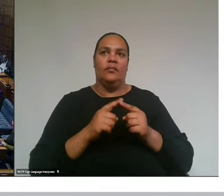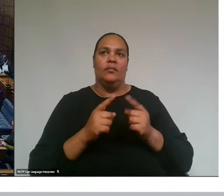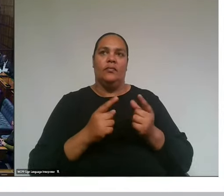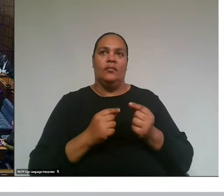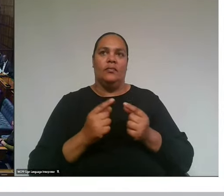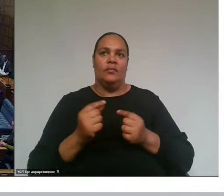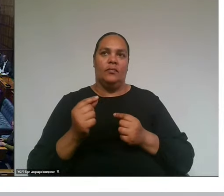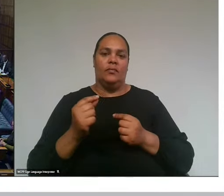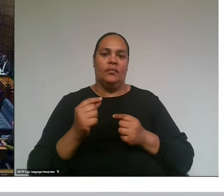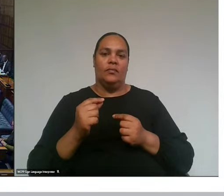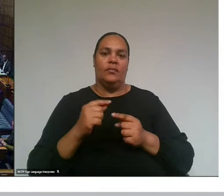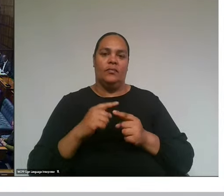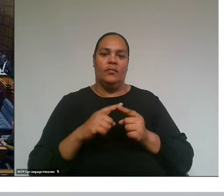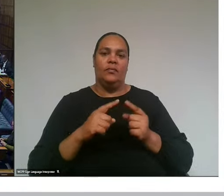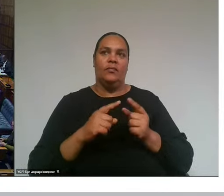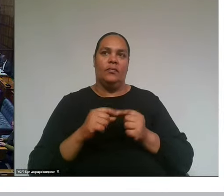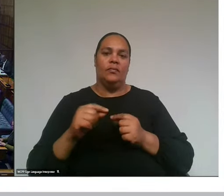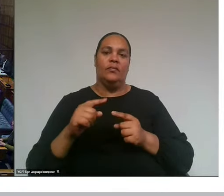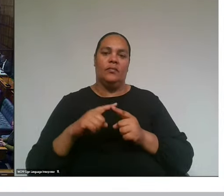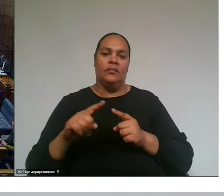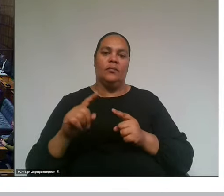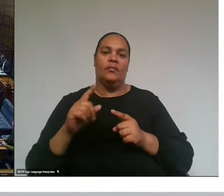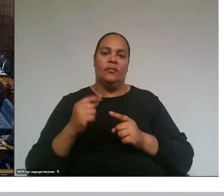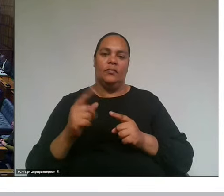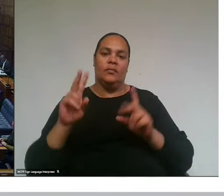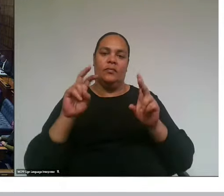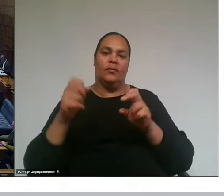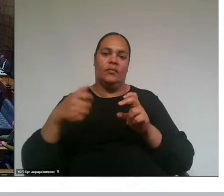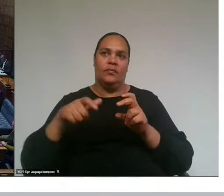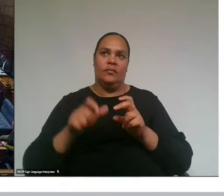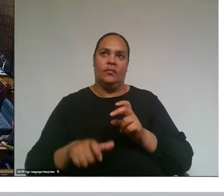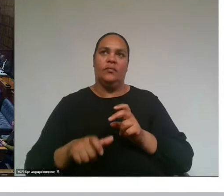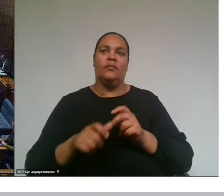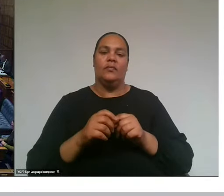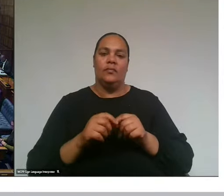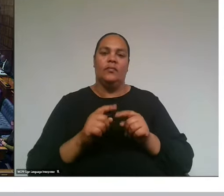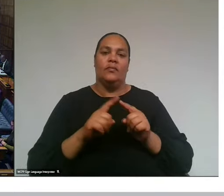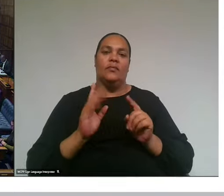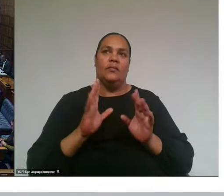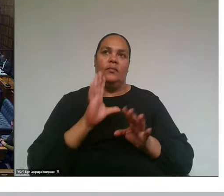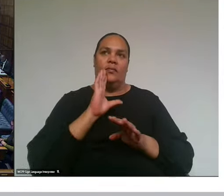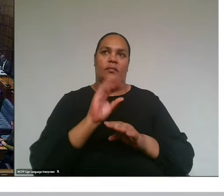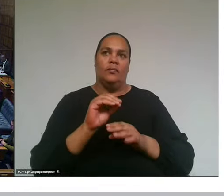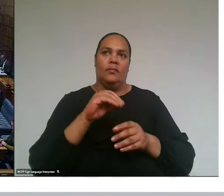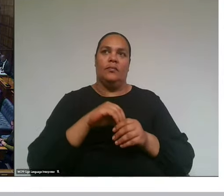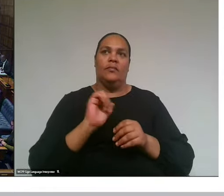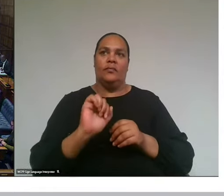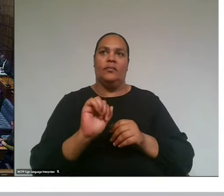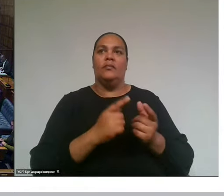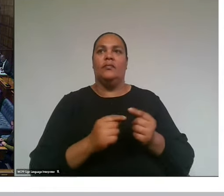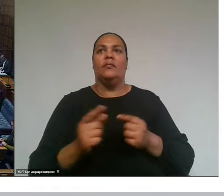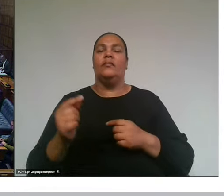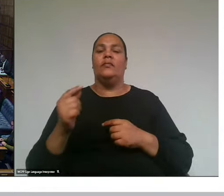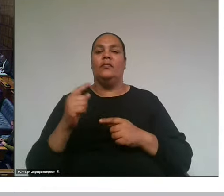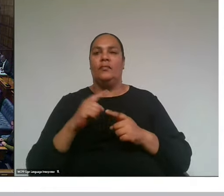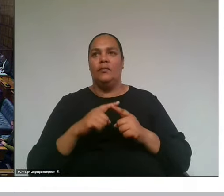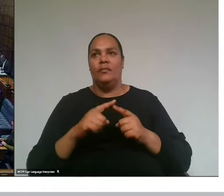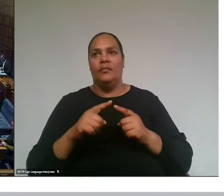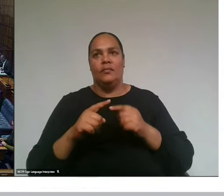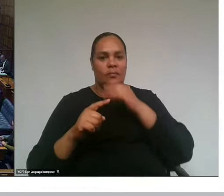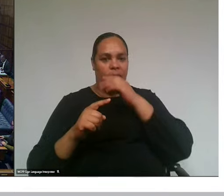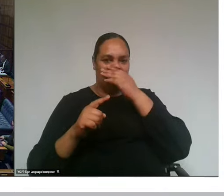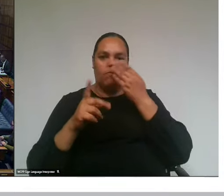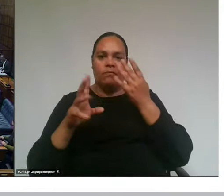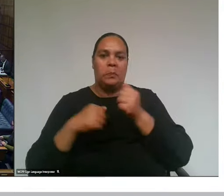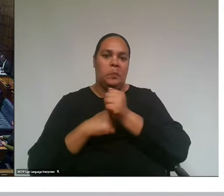sidelines and my last issue chair as I said that I'm only going to ask in that particular in the G forj